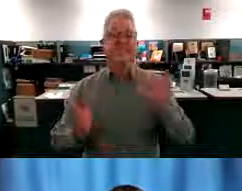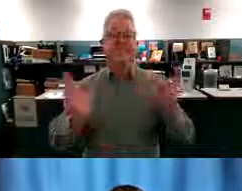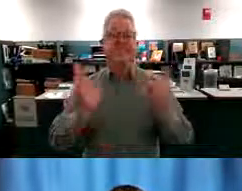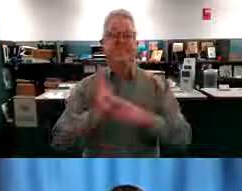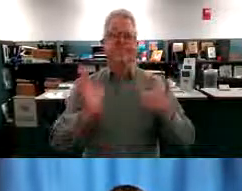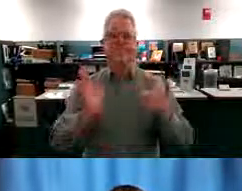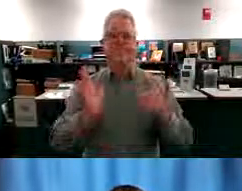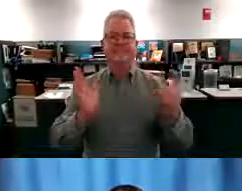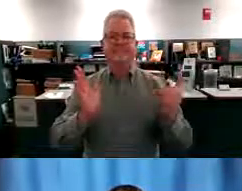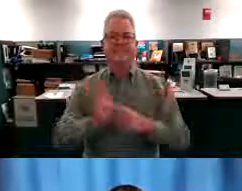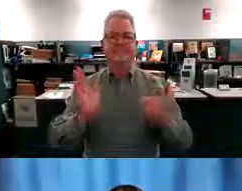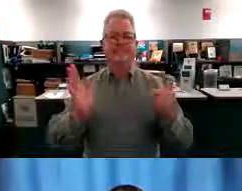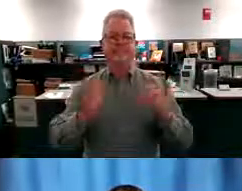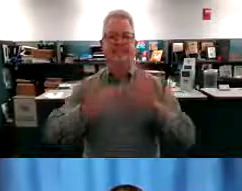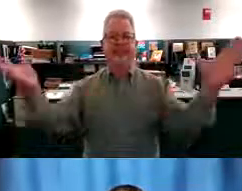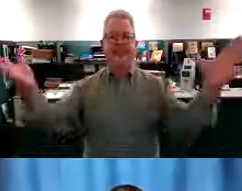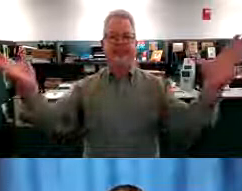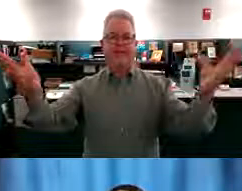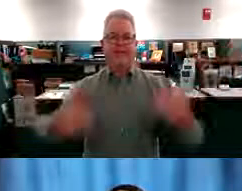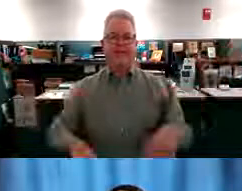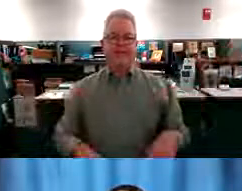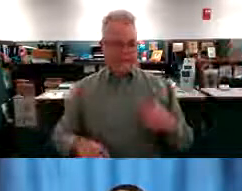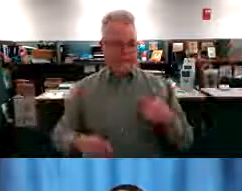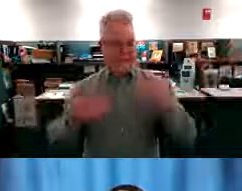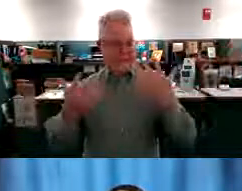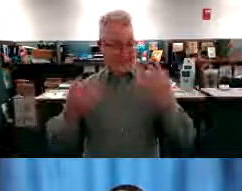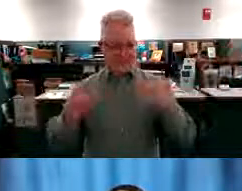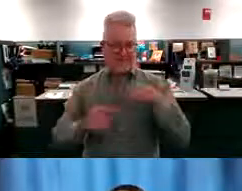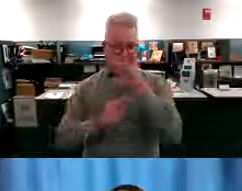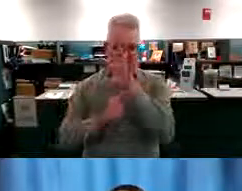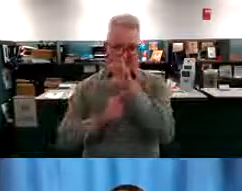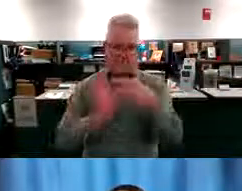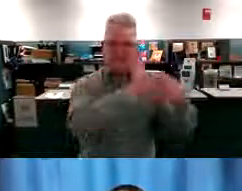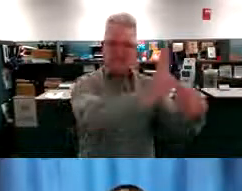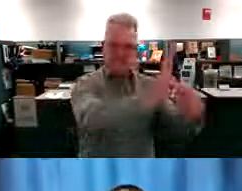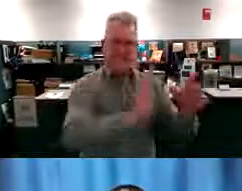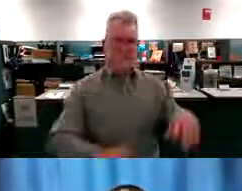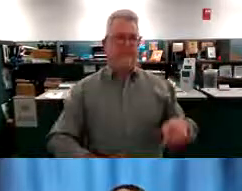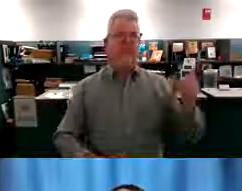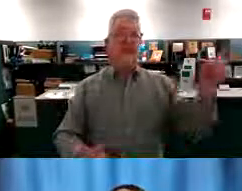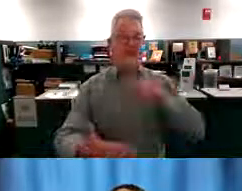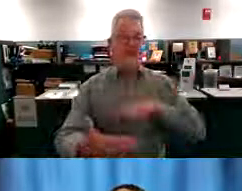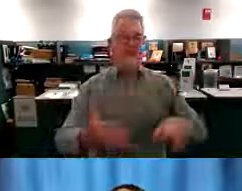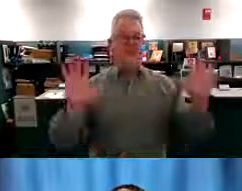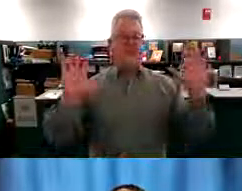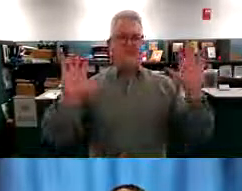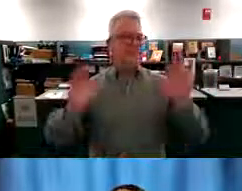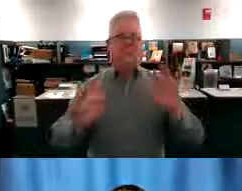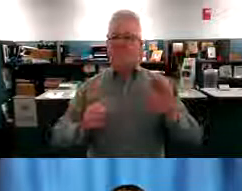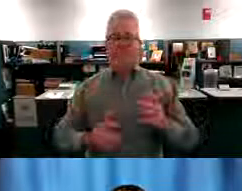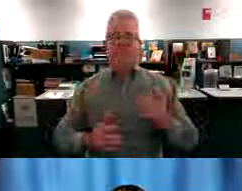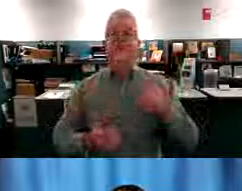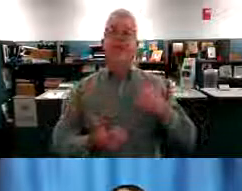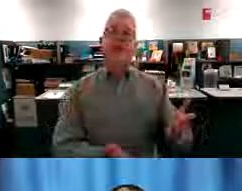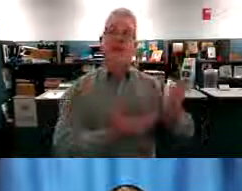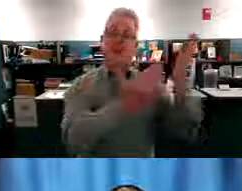interpreter on the screen who said, you need to press this, you need to press this, and then we got disconnected. So I ended up showing that to